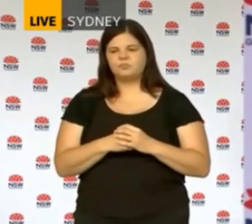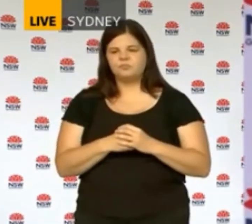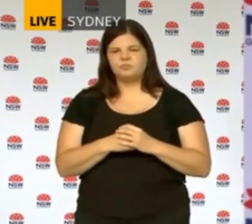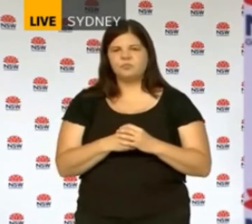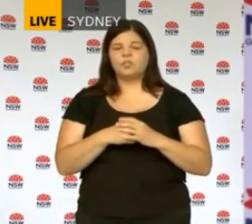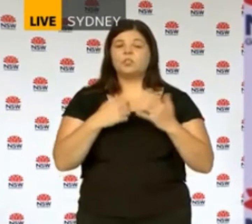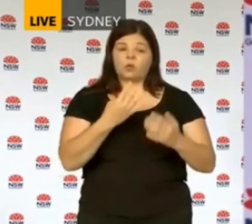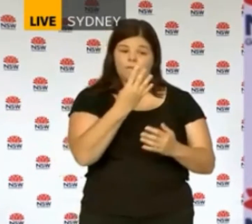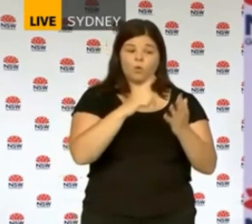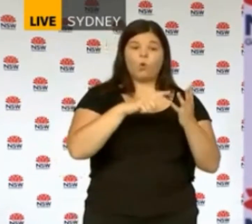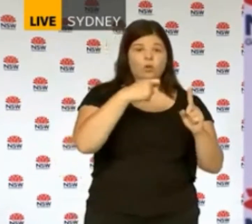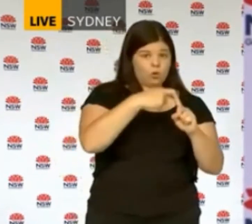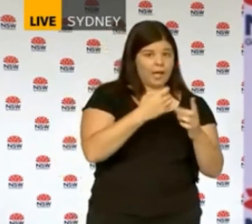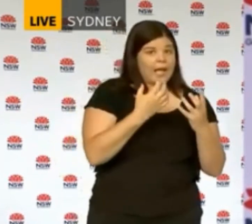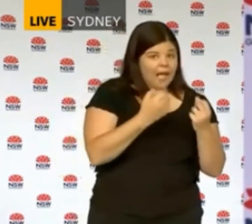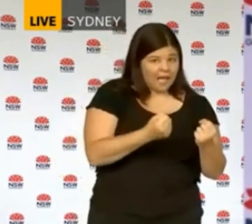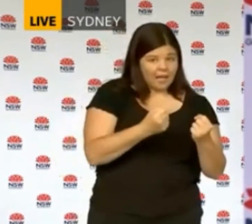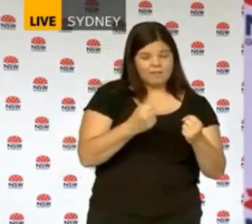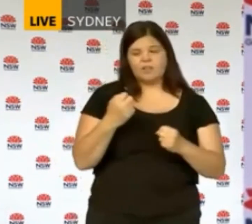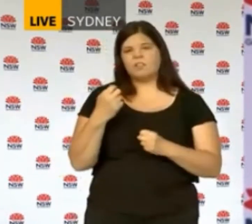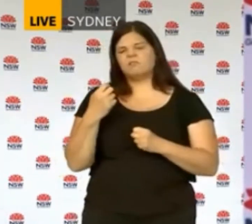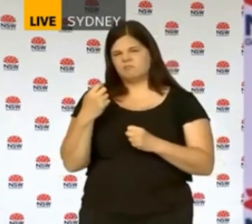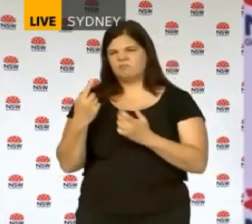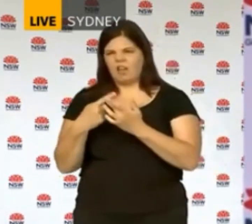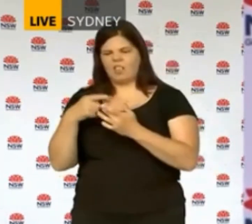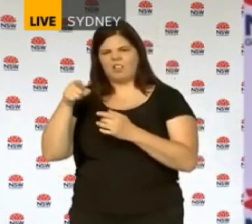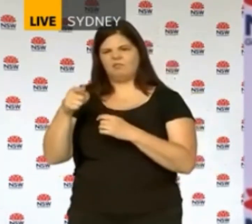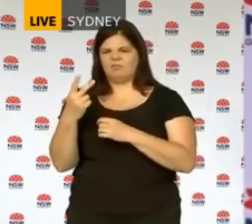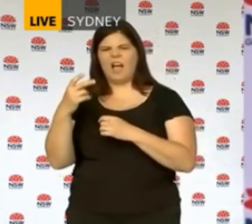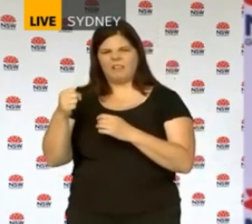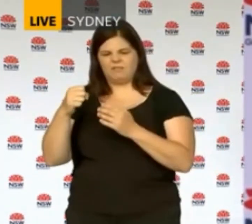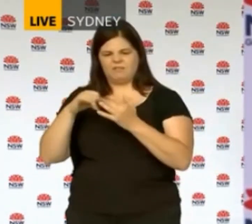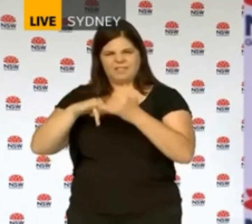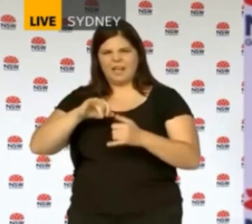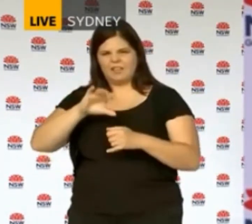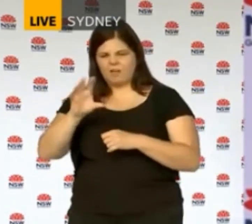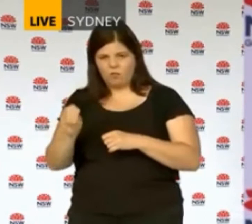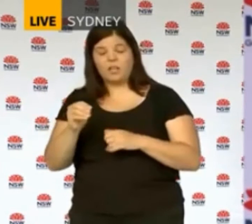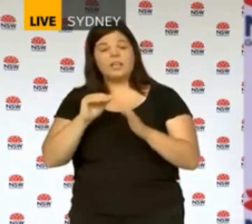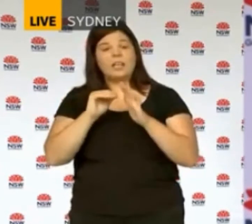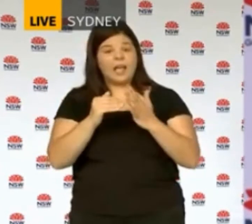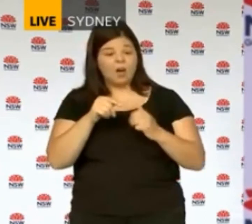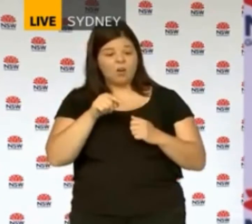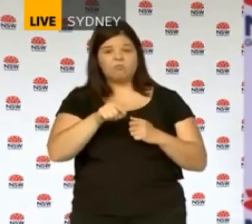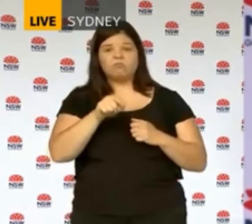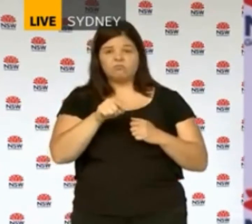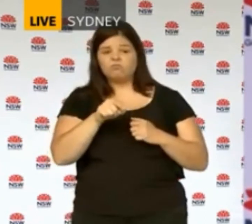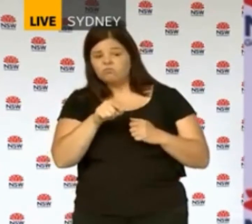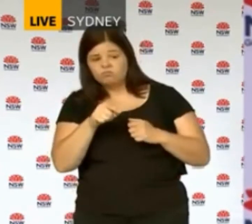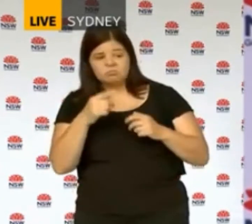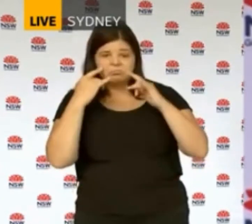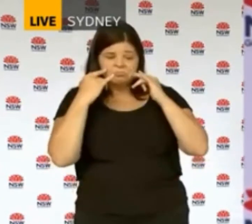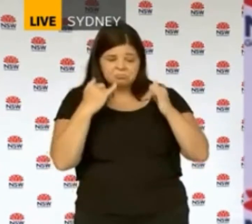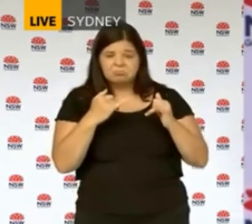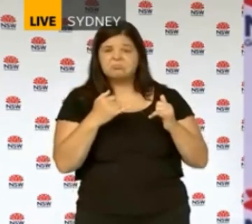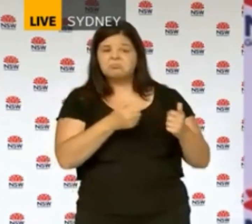4 cases with a possible South African strain are currently receiving care in the SHA and will be cleared to leave after they're clinically assessed